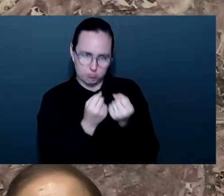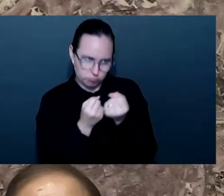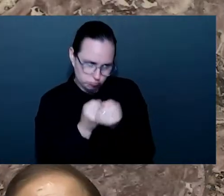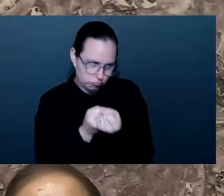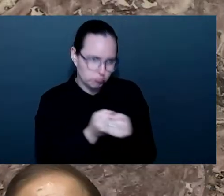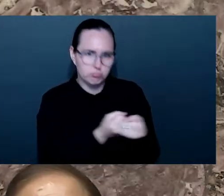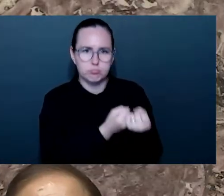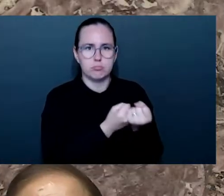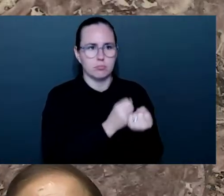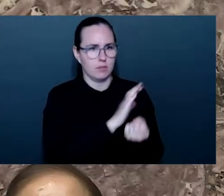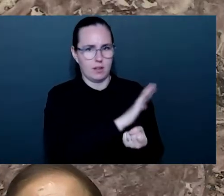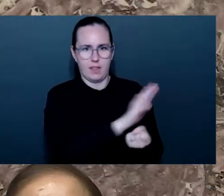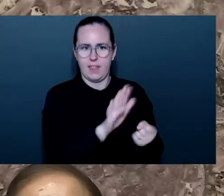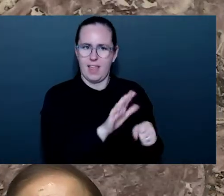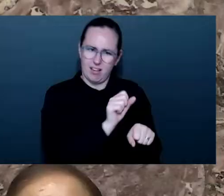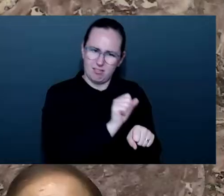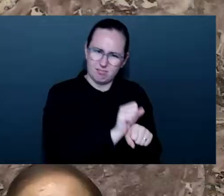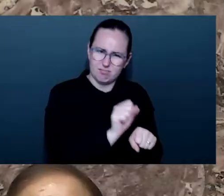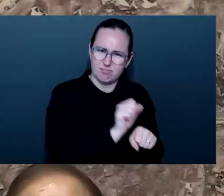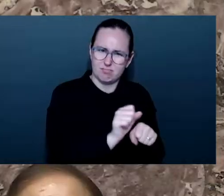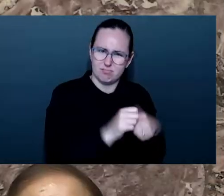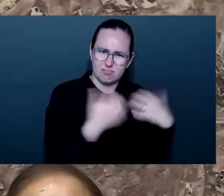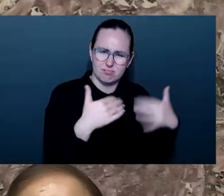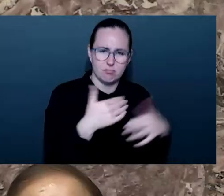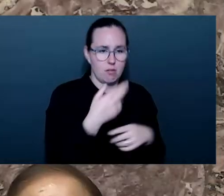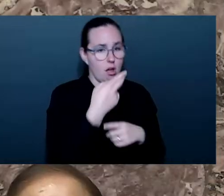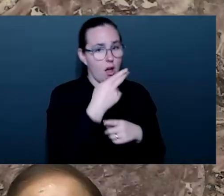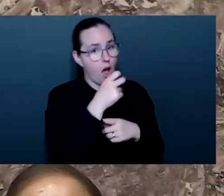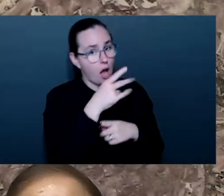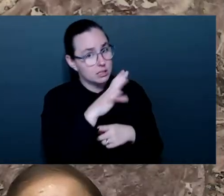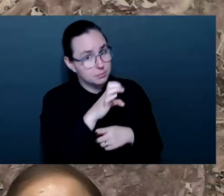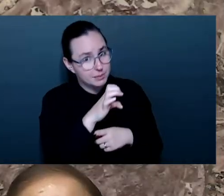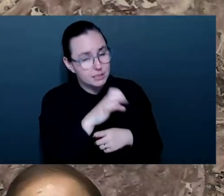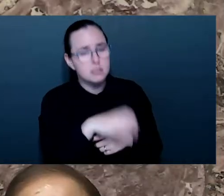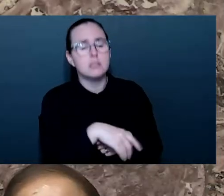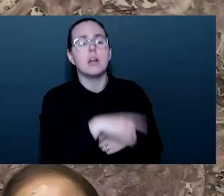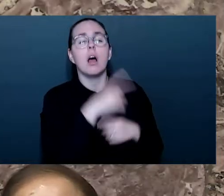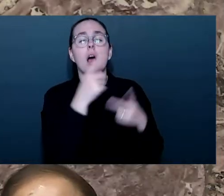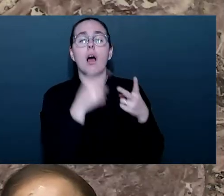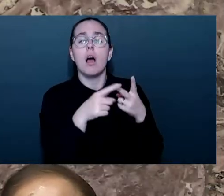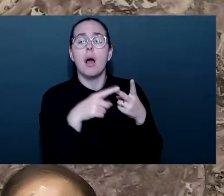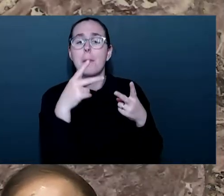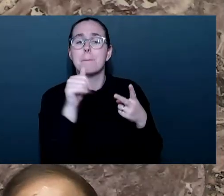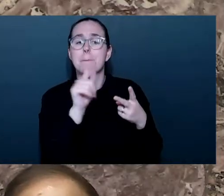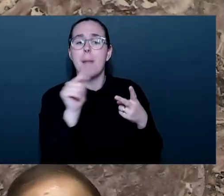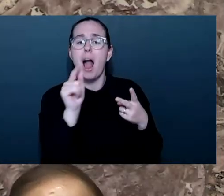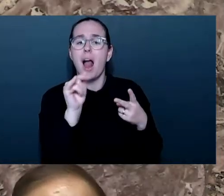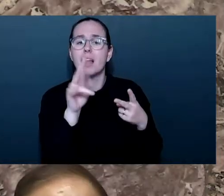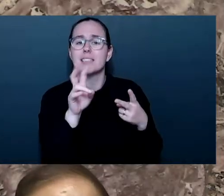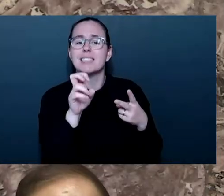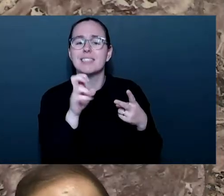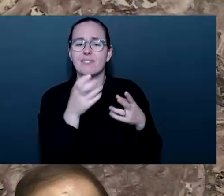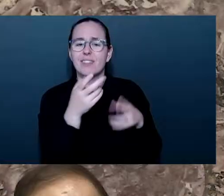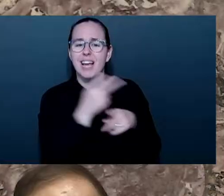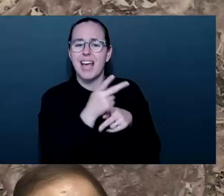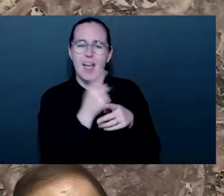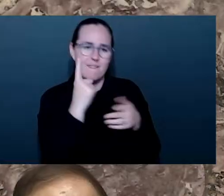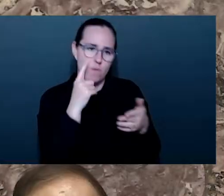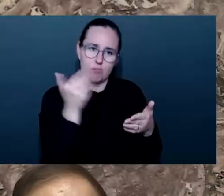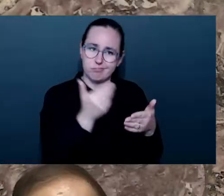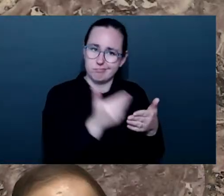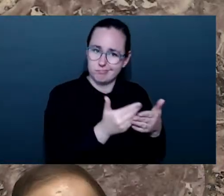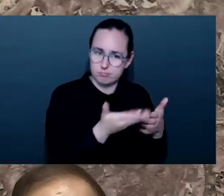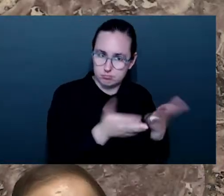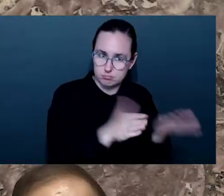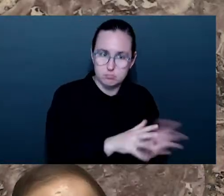organizations throughout this province. But, Mr. Speaker, again, the member is mistaken if he wants to infer that people are being kicked out of their beds, because